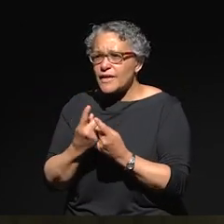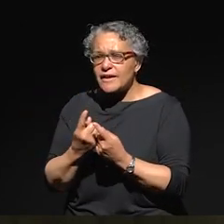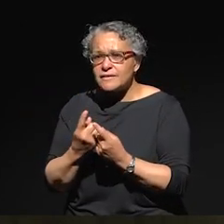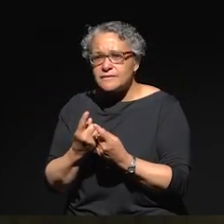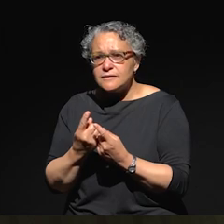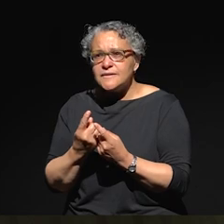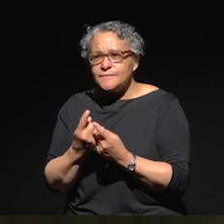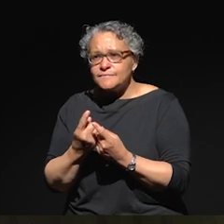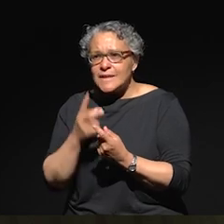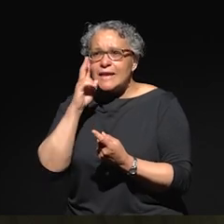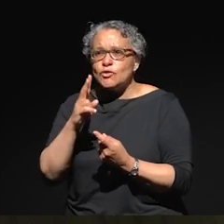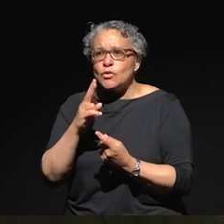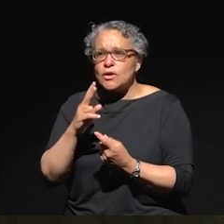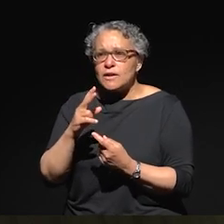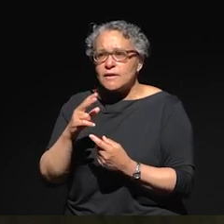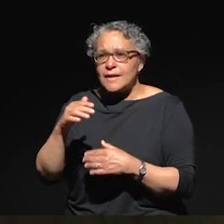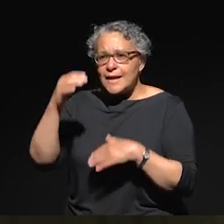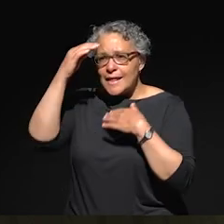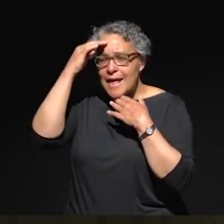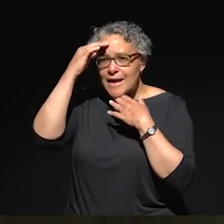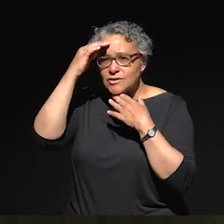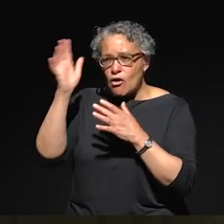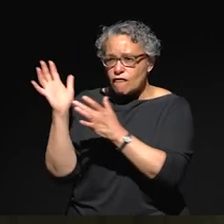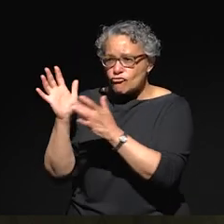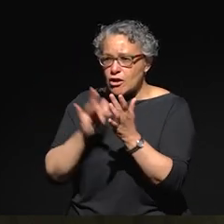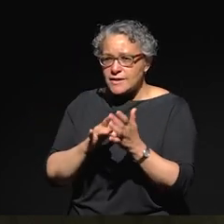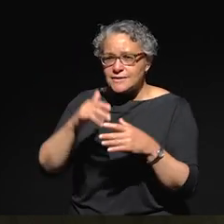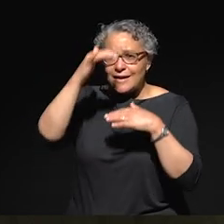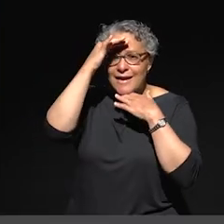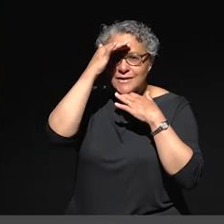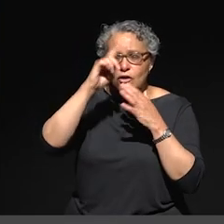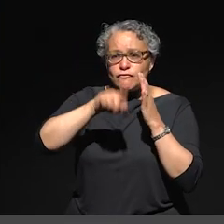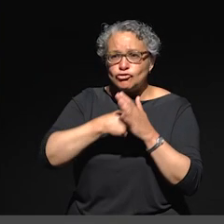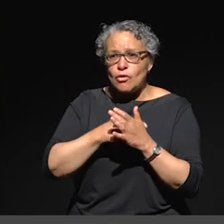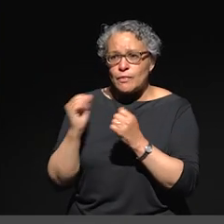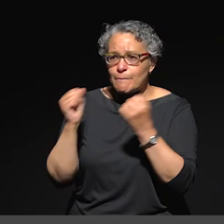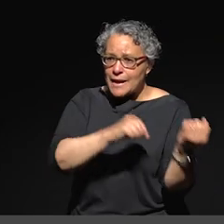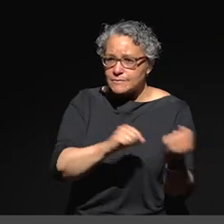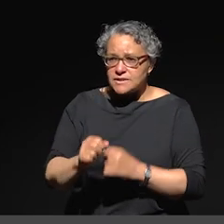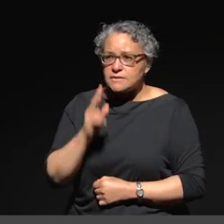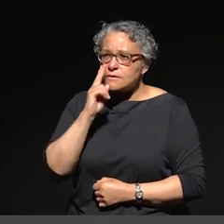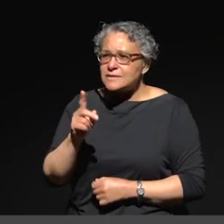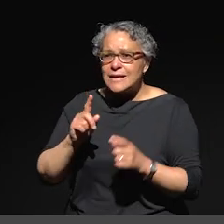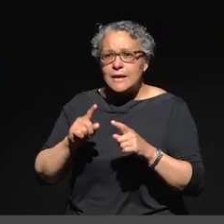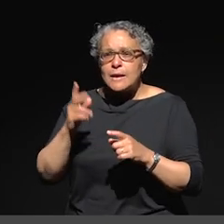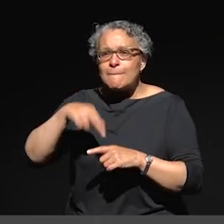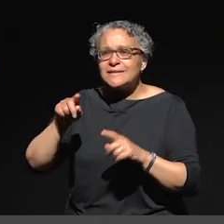look at the head of Christ here and the head of John the Baptist here. You'll see that they're painted differently. This is more sensitive. This has more